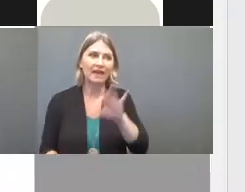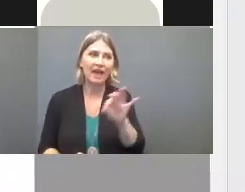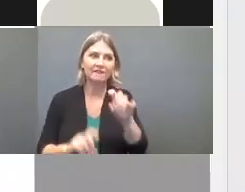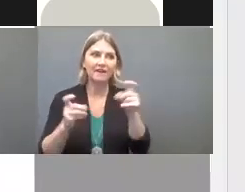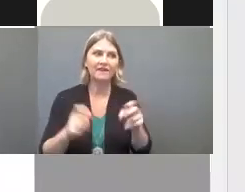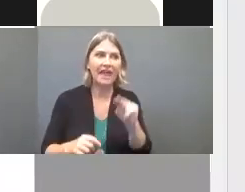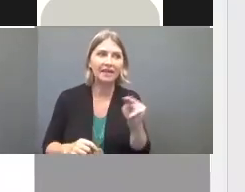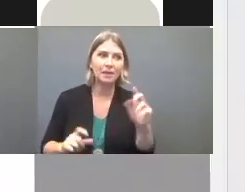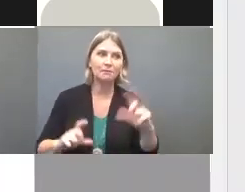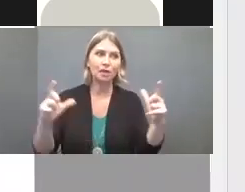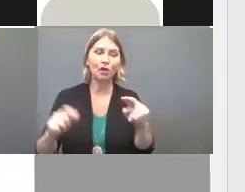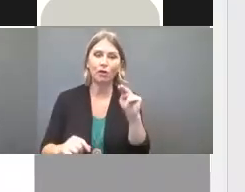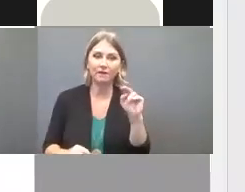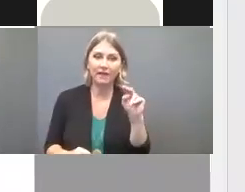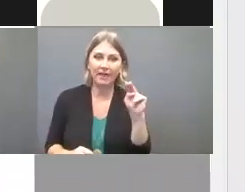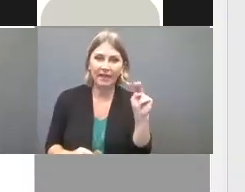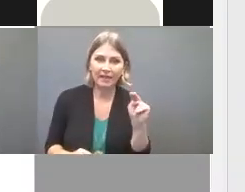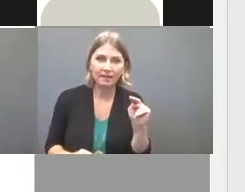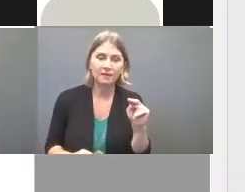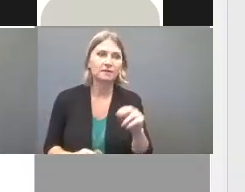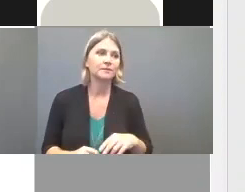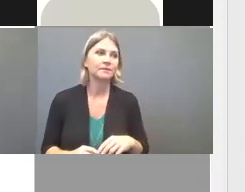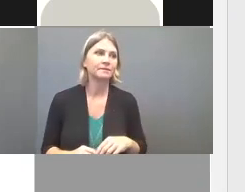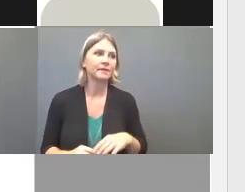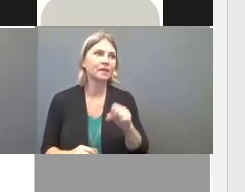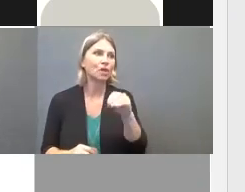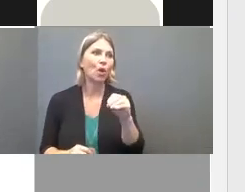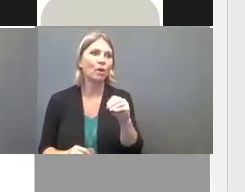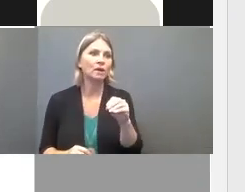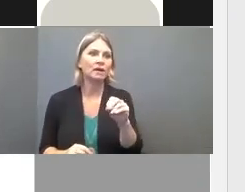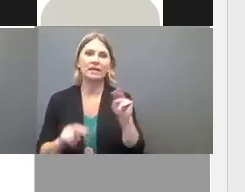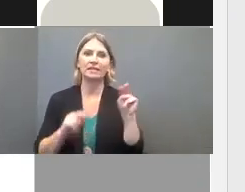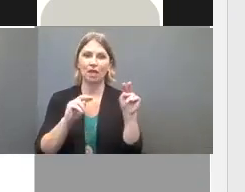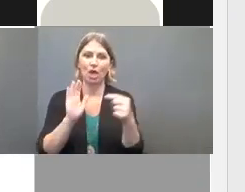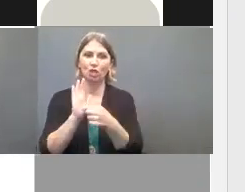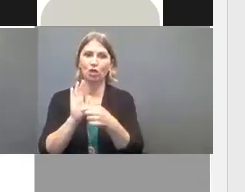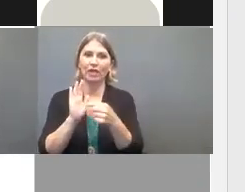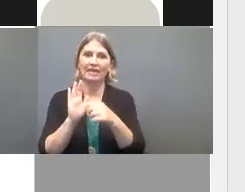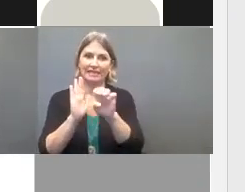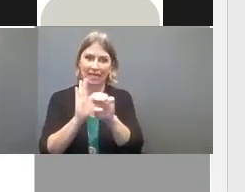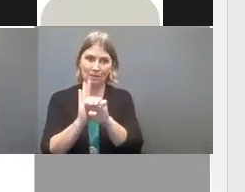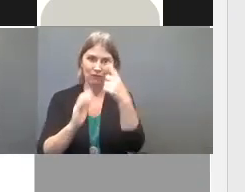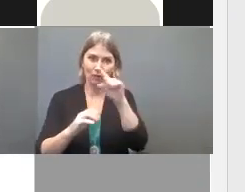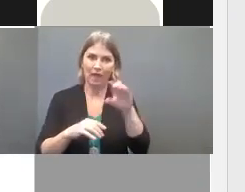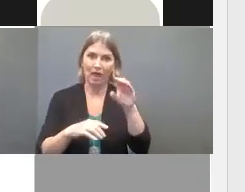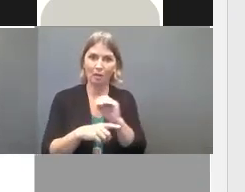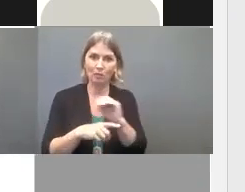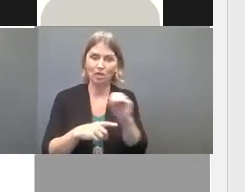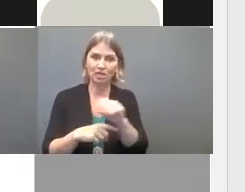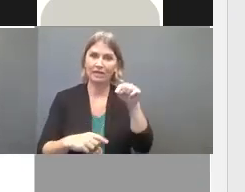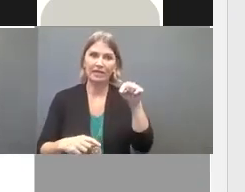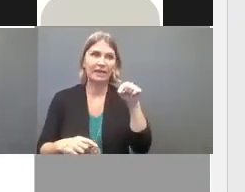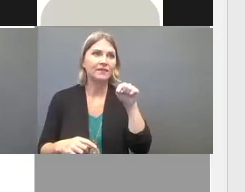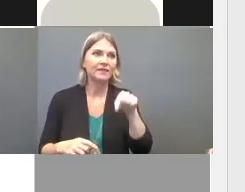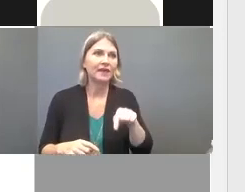gn. Okay, so let's look at an example for proving a particular equation. So that is, let's say that we have the equation 2n squared